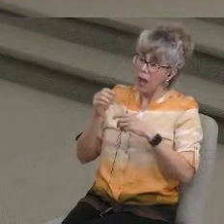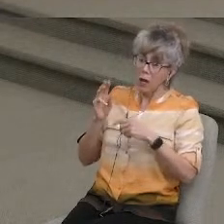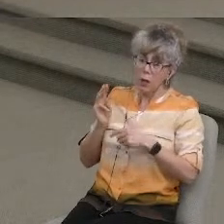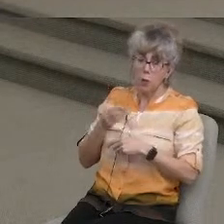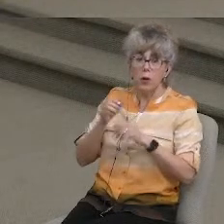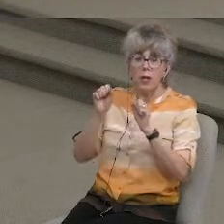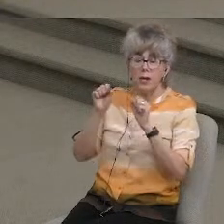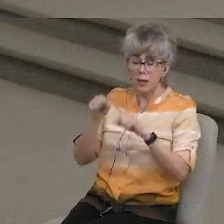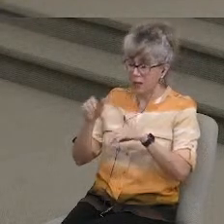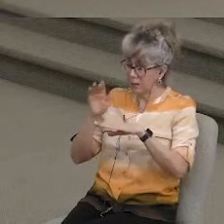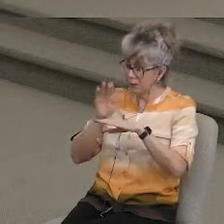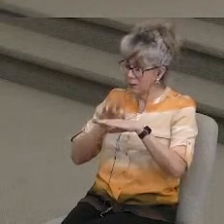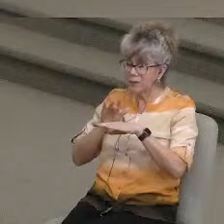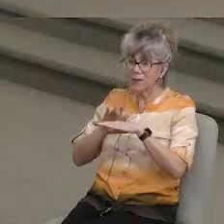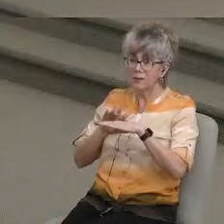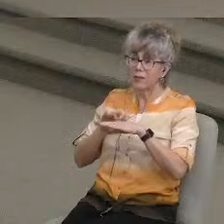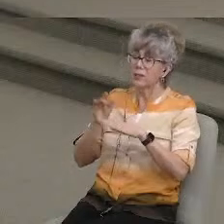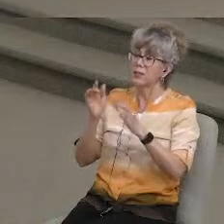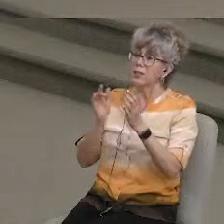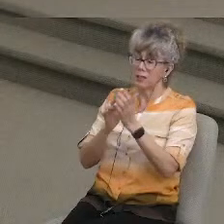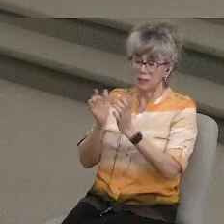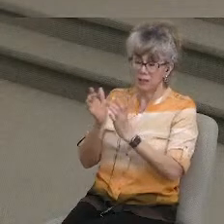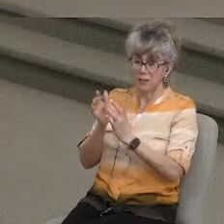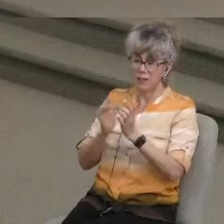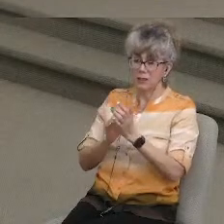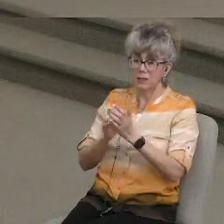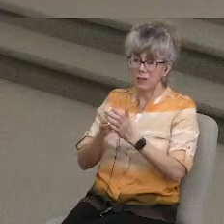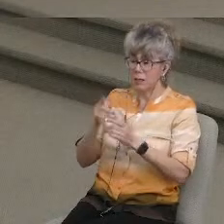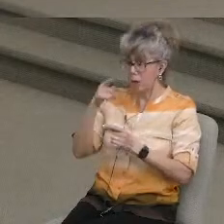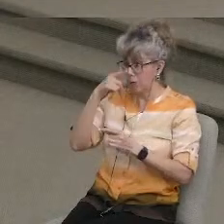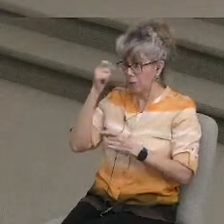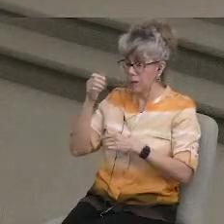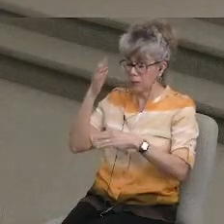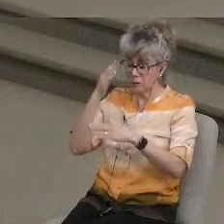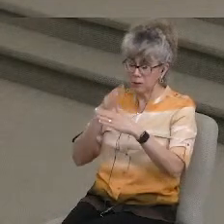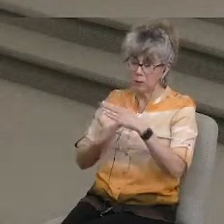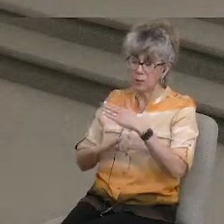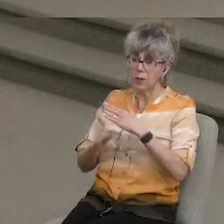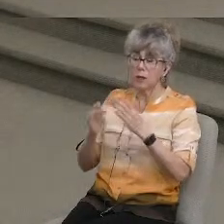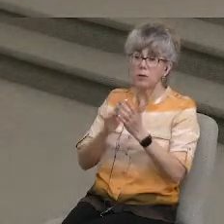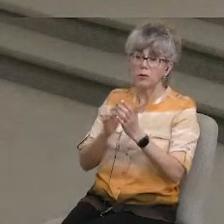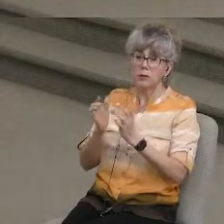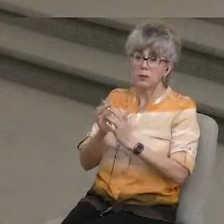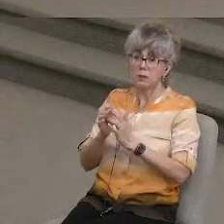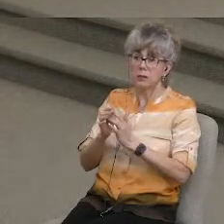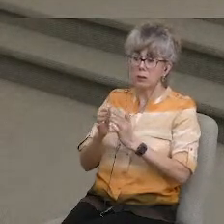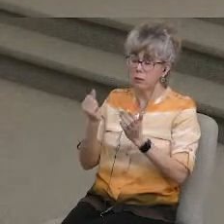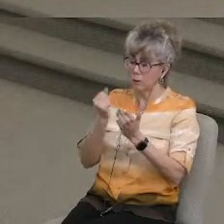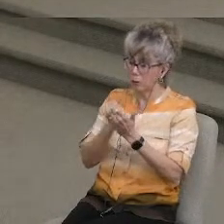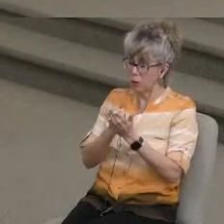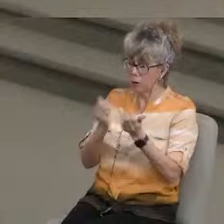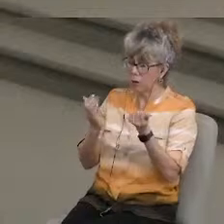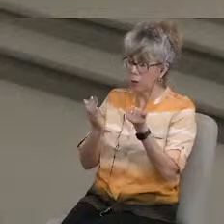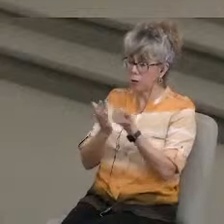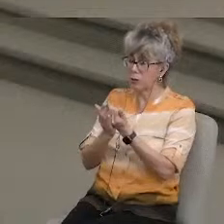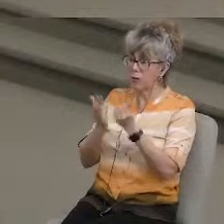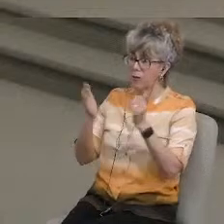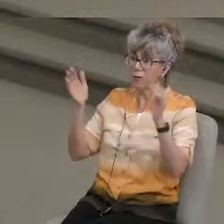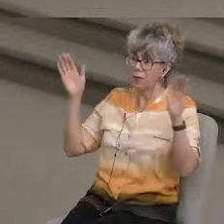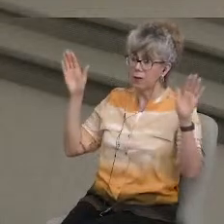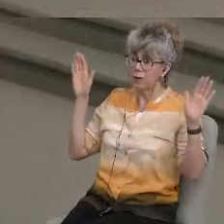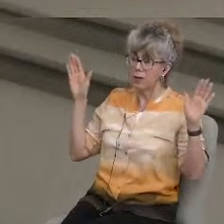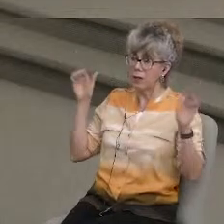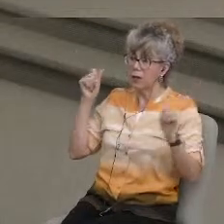we reflect Jesus' humility as we daily crucify ourselves, daily crucify